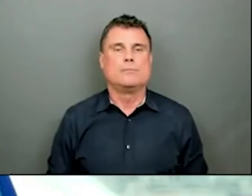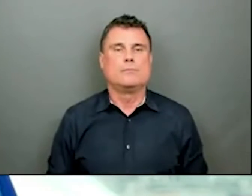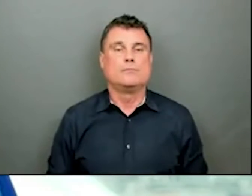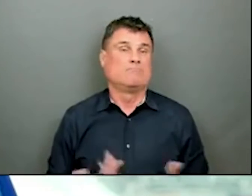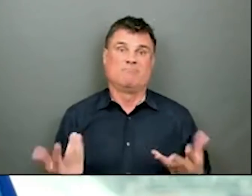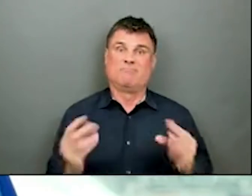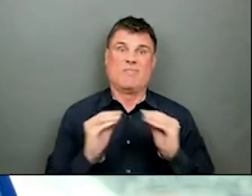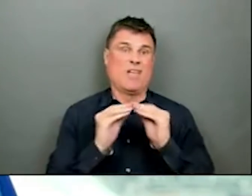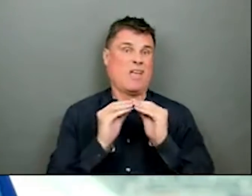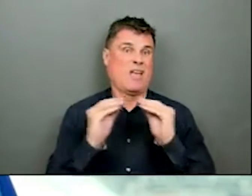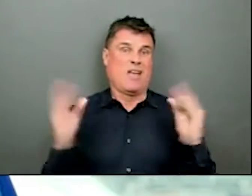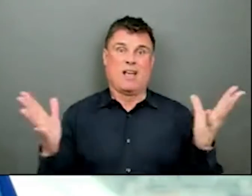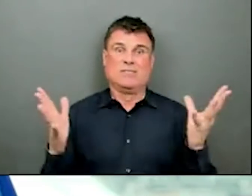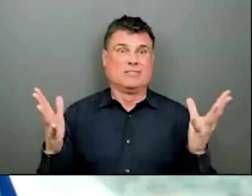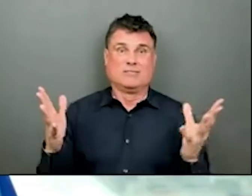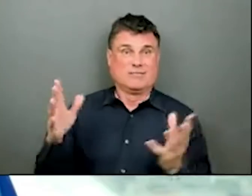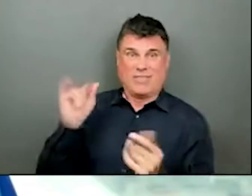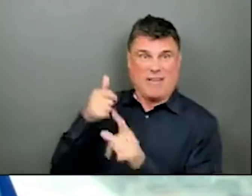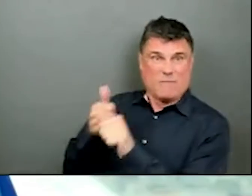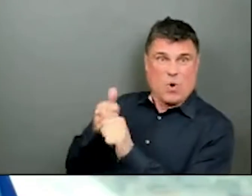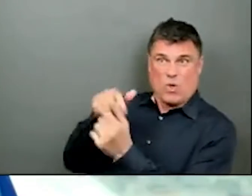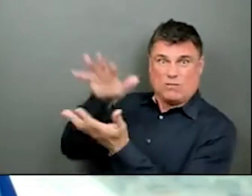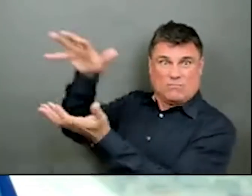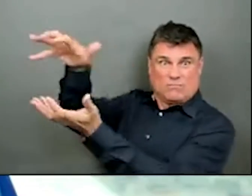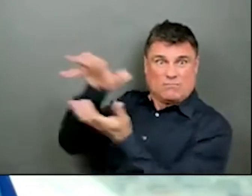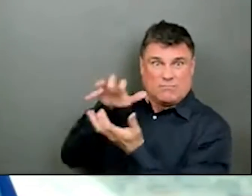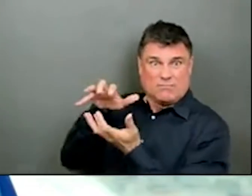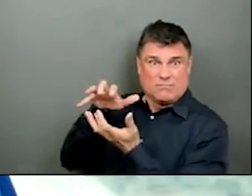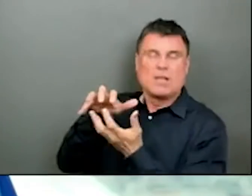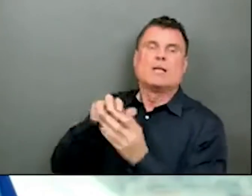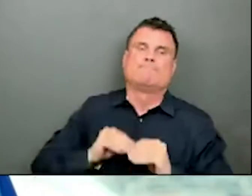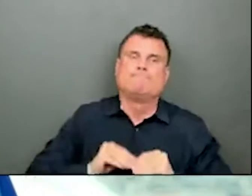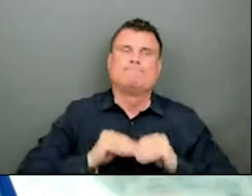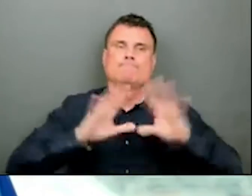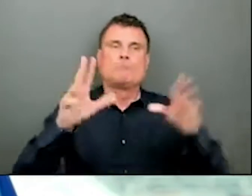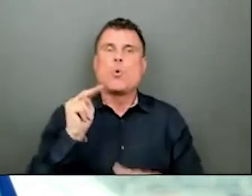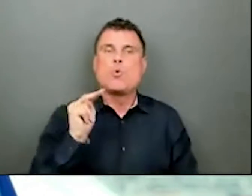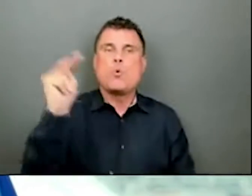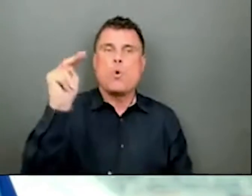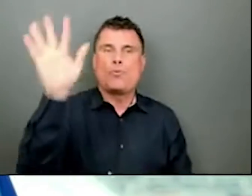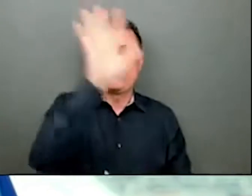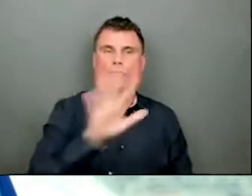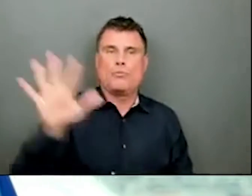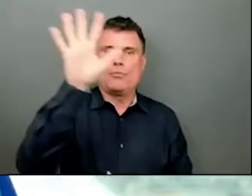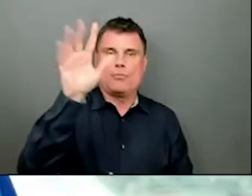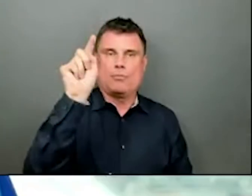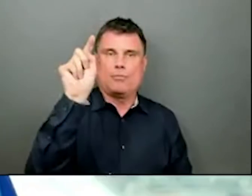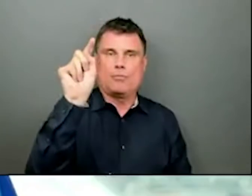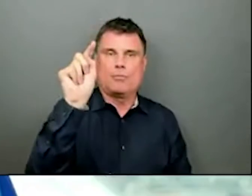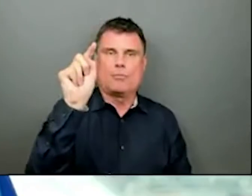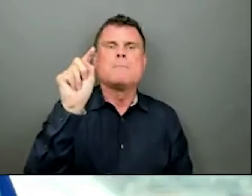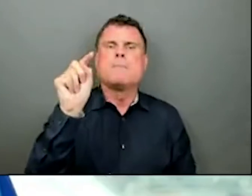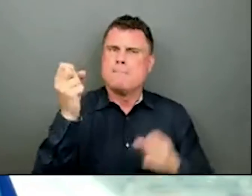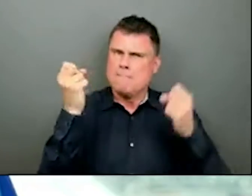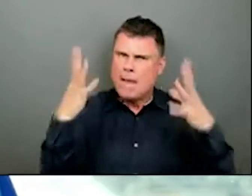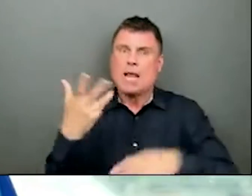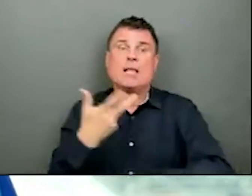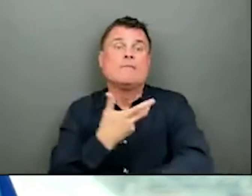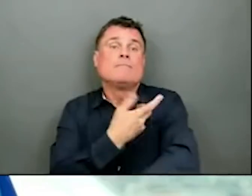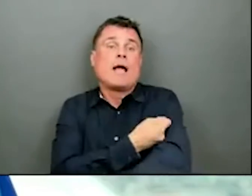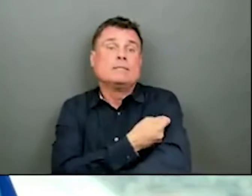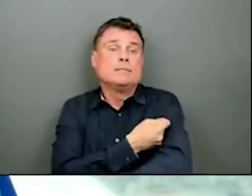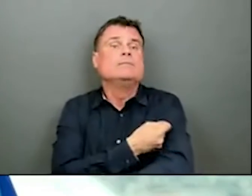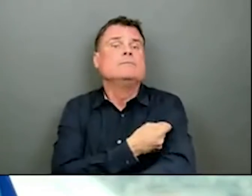to the site, so it will go, say, if it's to be used in Northern Health, to Northern Health, but a lot of it comes into a central hub. So basically, you